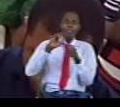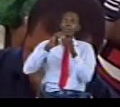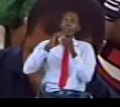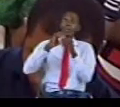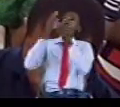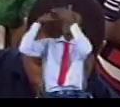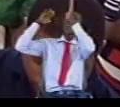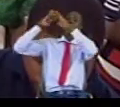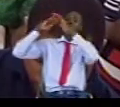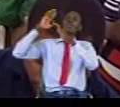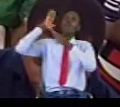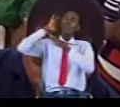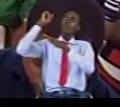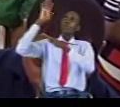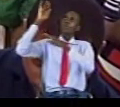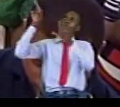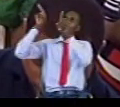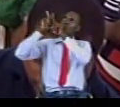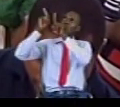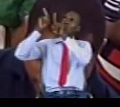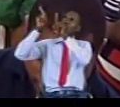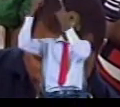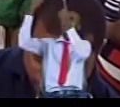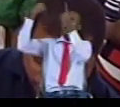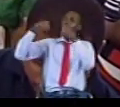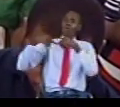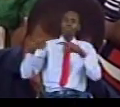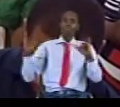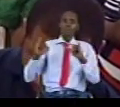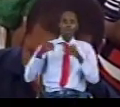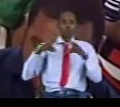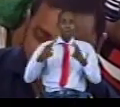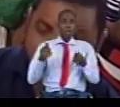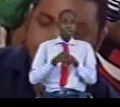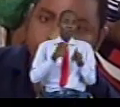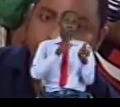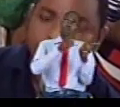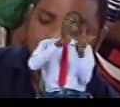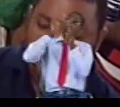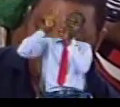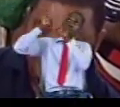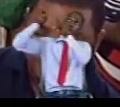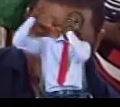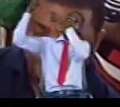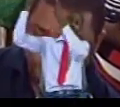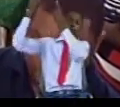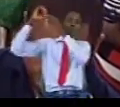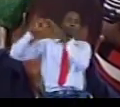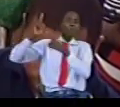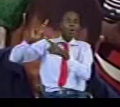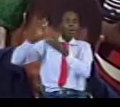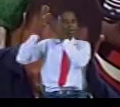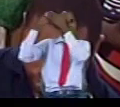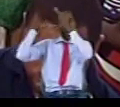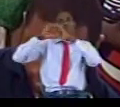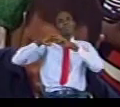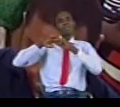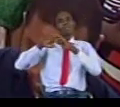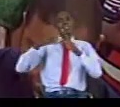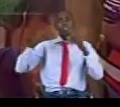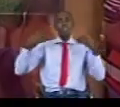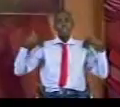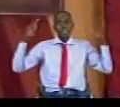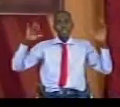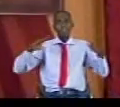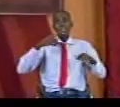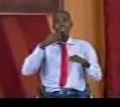so come in like manner as ye have seen him go into where? Into heaven. The angel said he